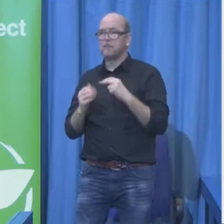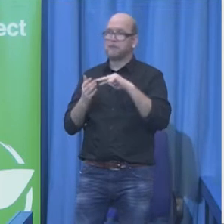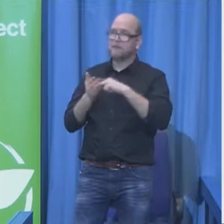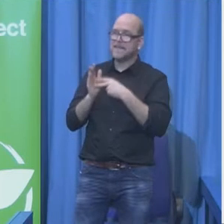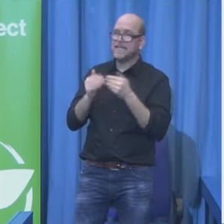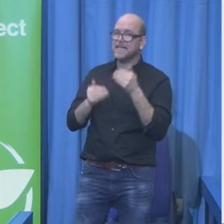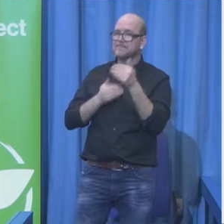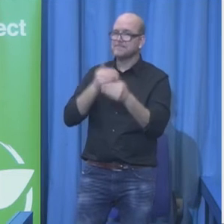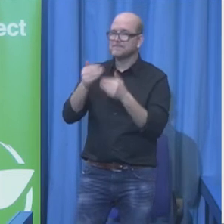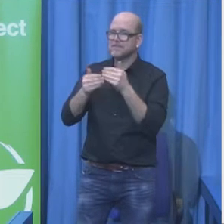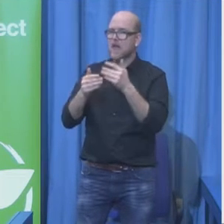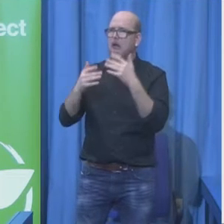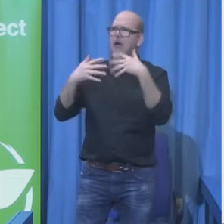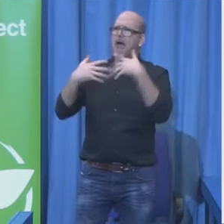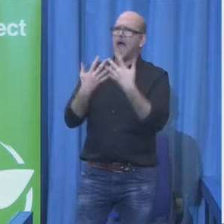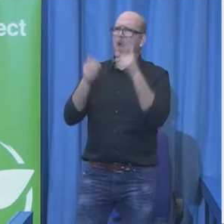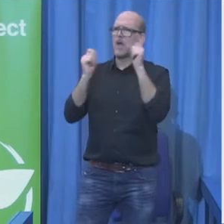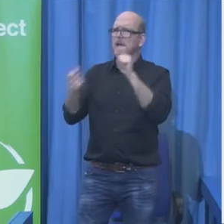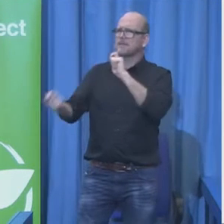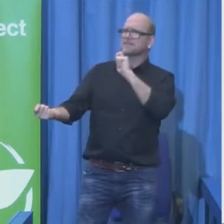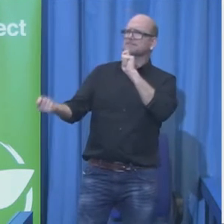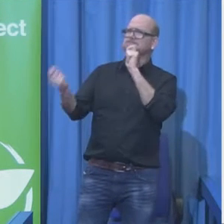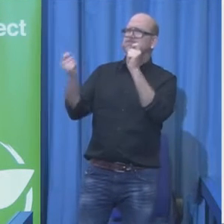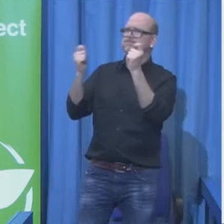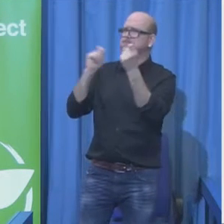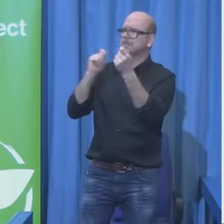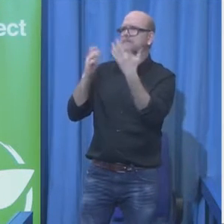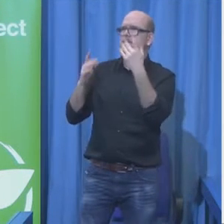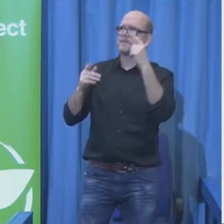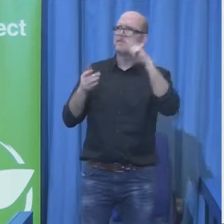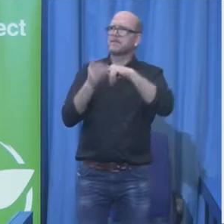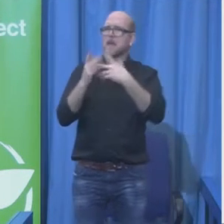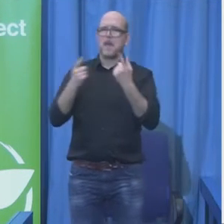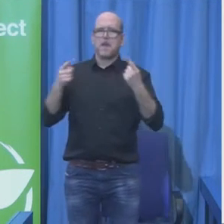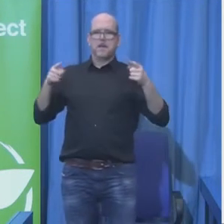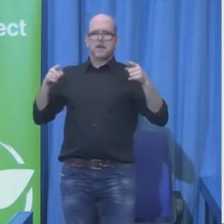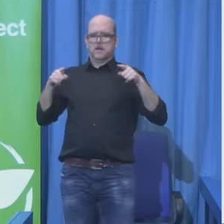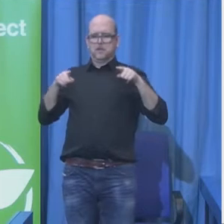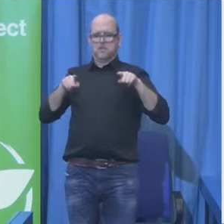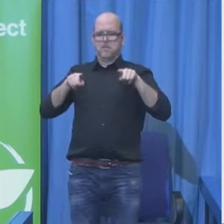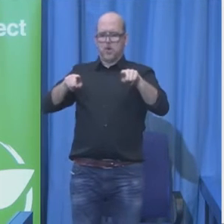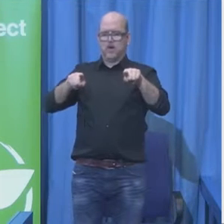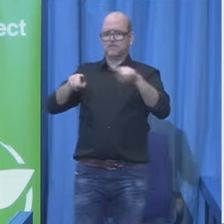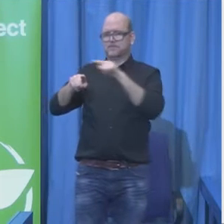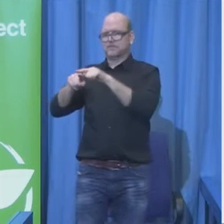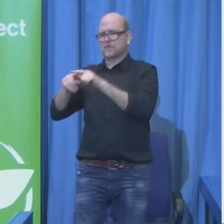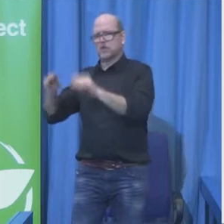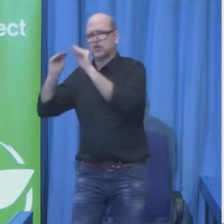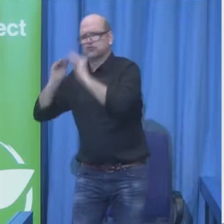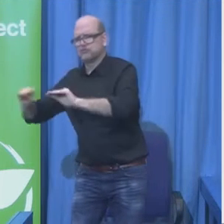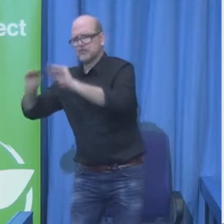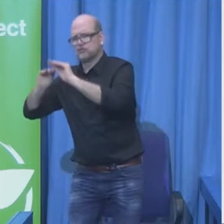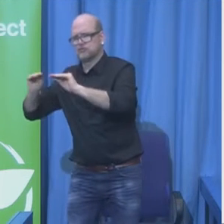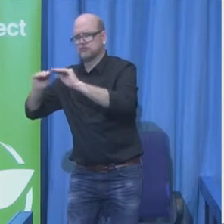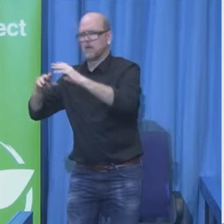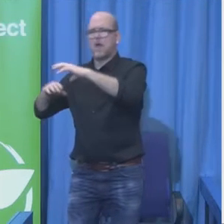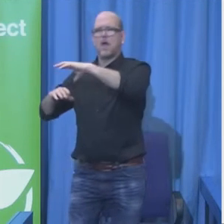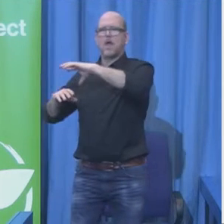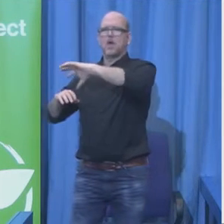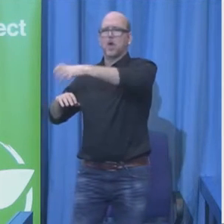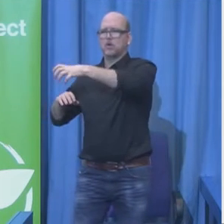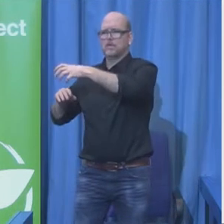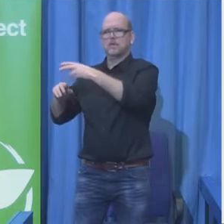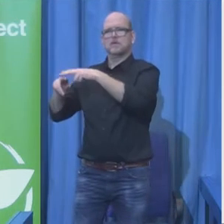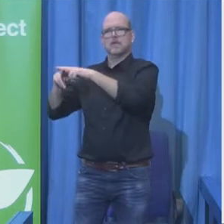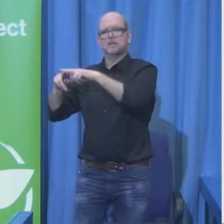projects, such as campaigns, trainings, etc., organized at the national and local levels by national stakeholders in